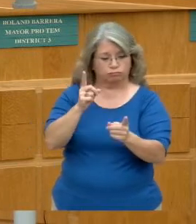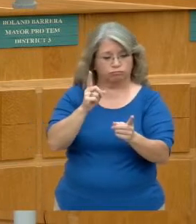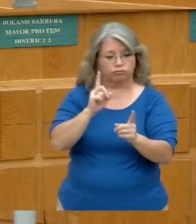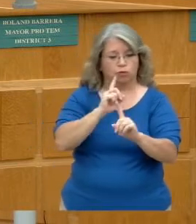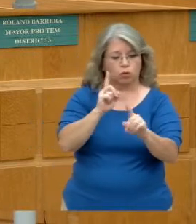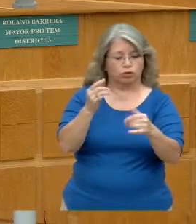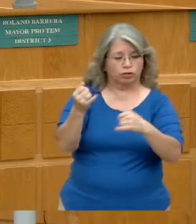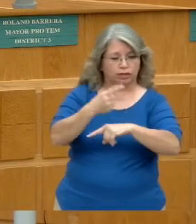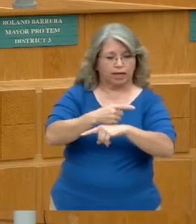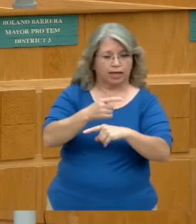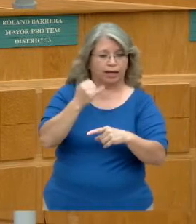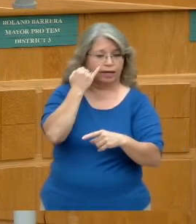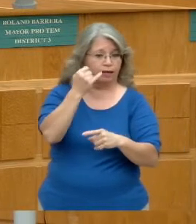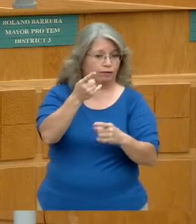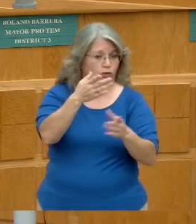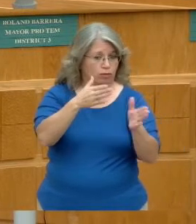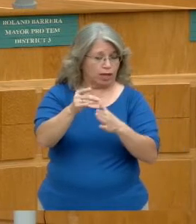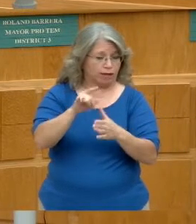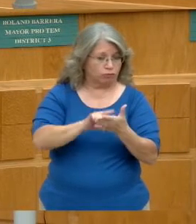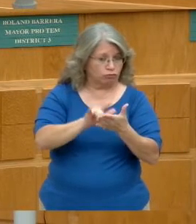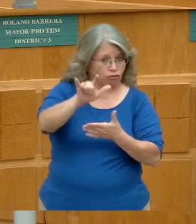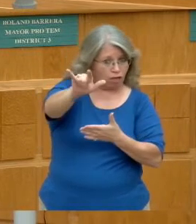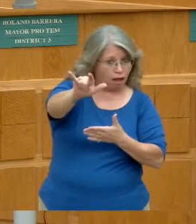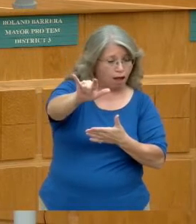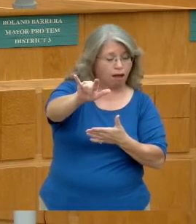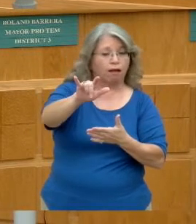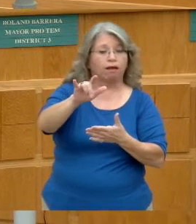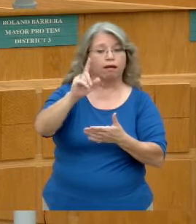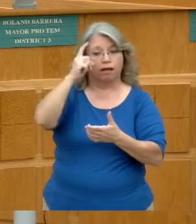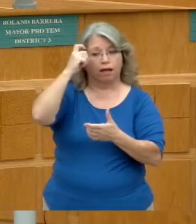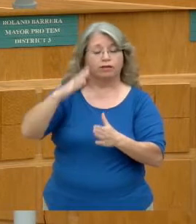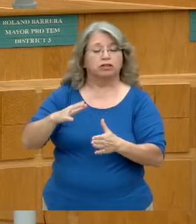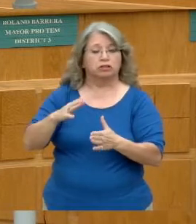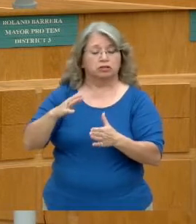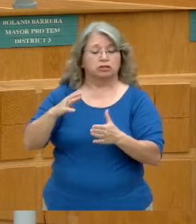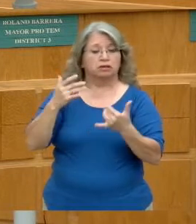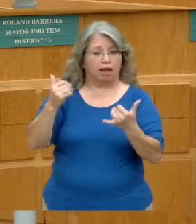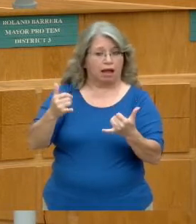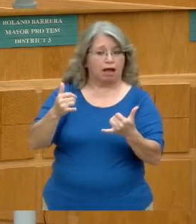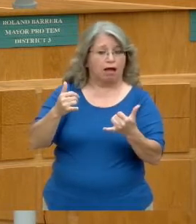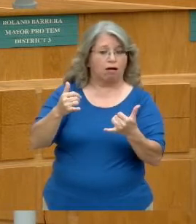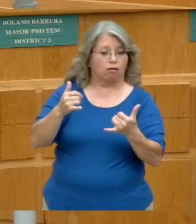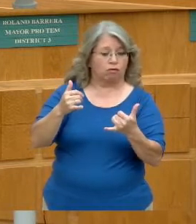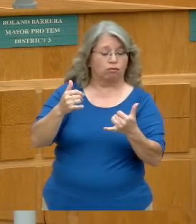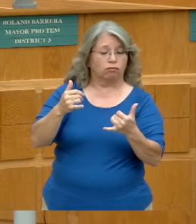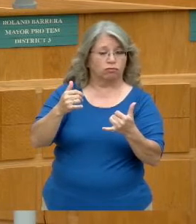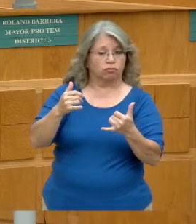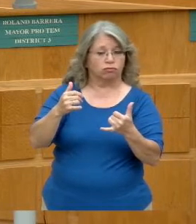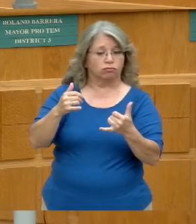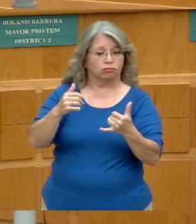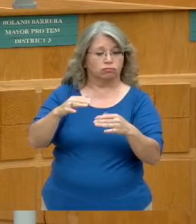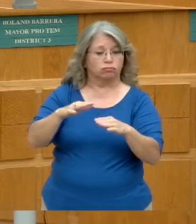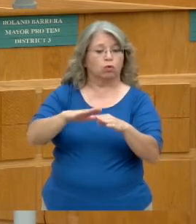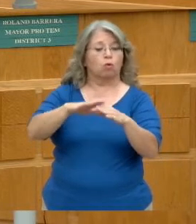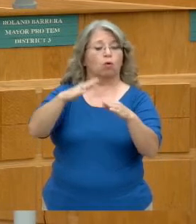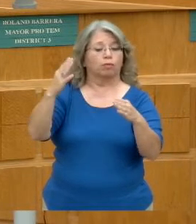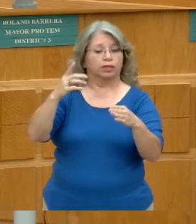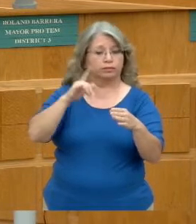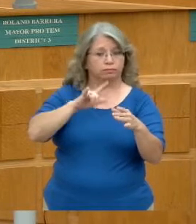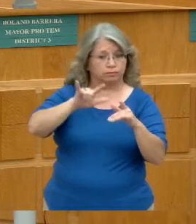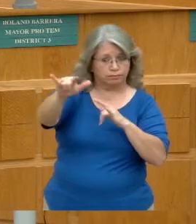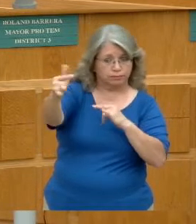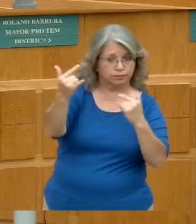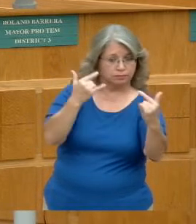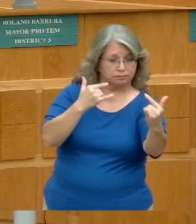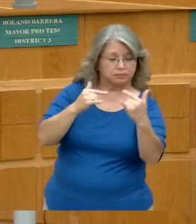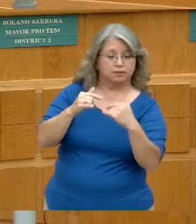lifted the restrictions on air travel. And so we would encourage you, if you have some plans for this weekend or in the